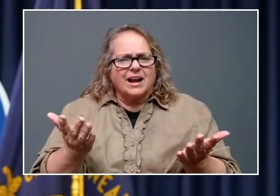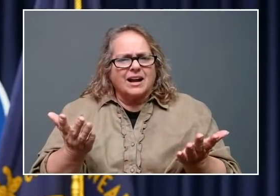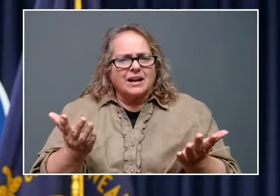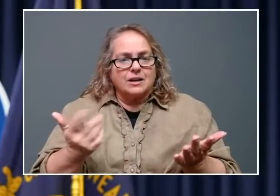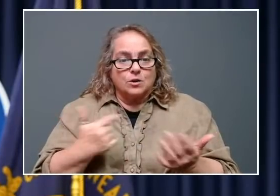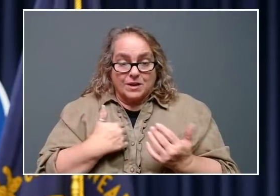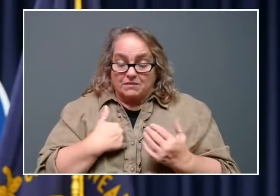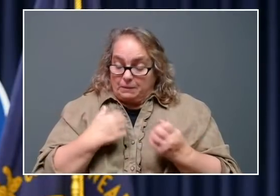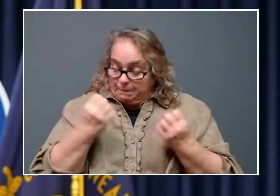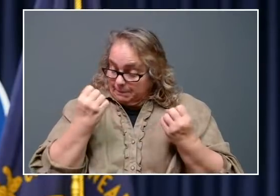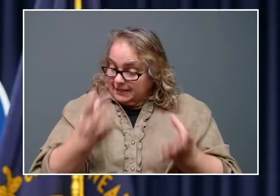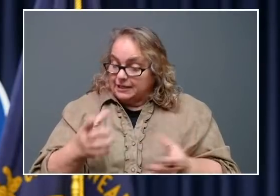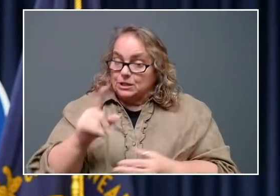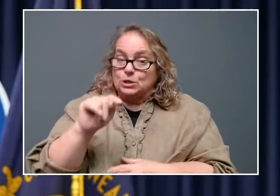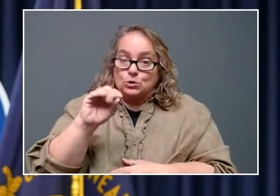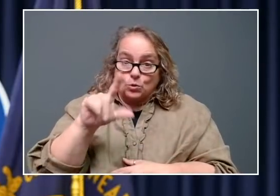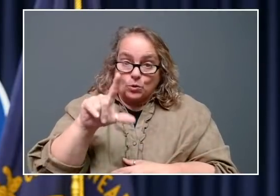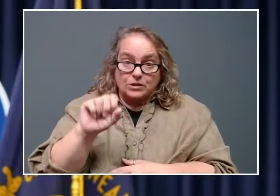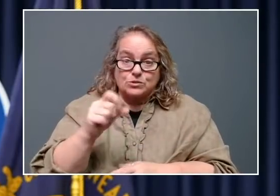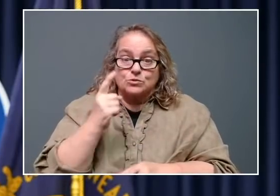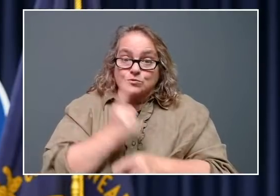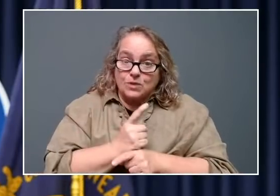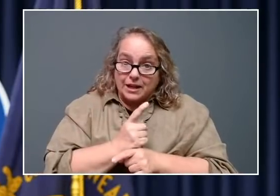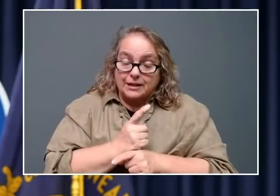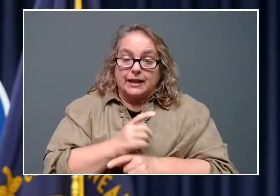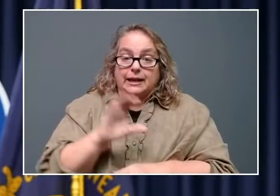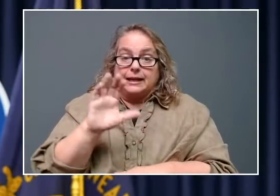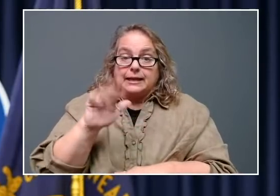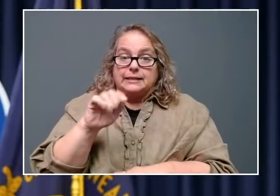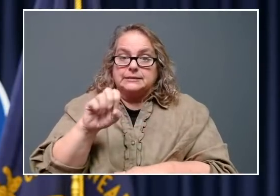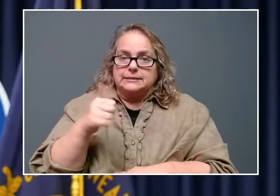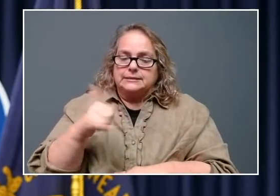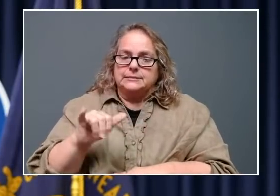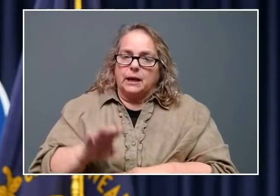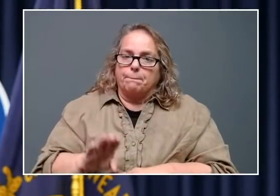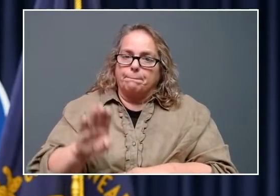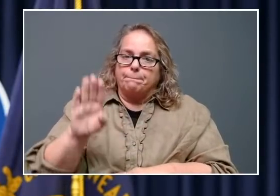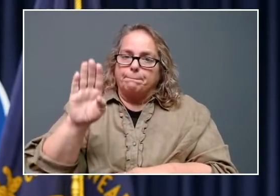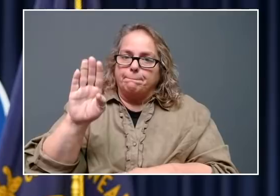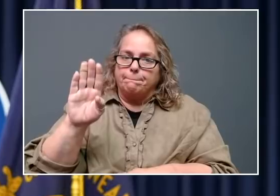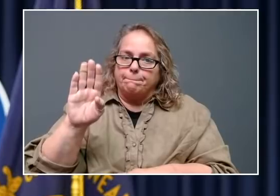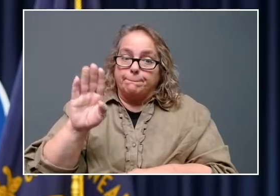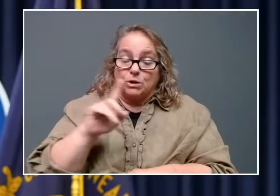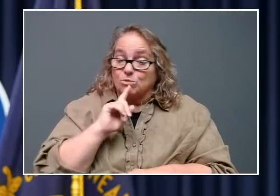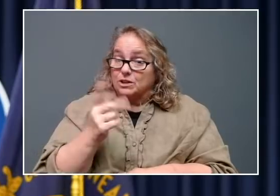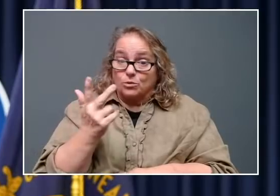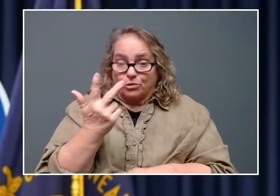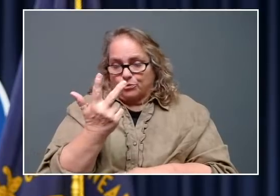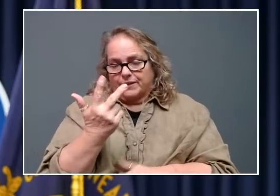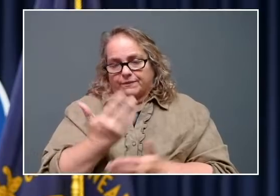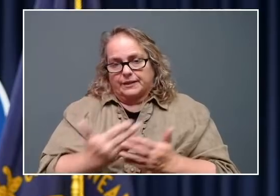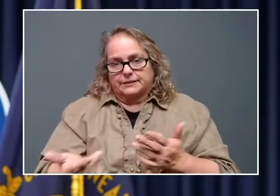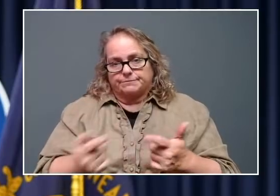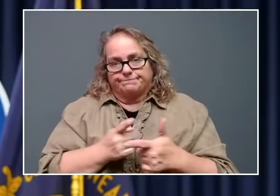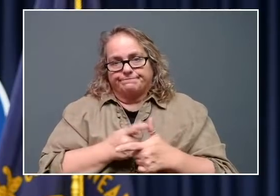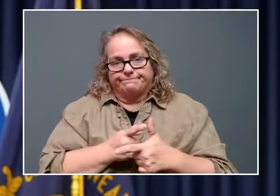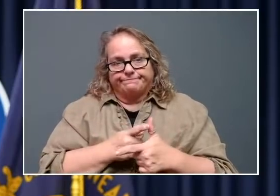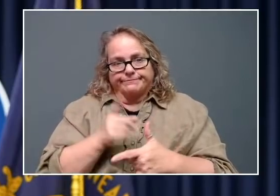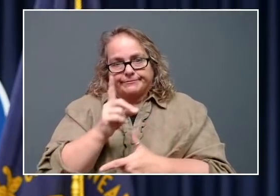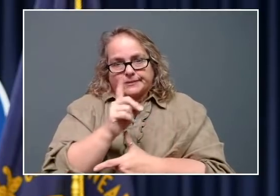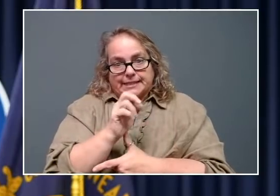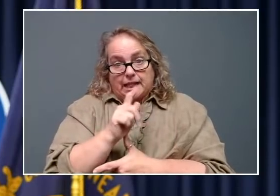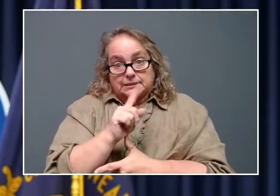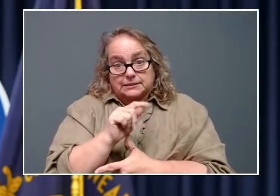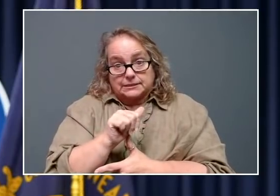tools, but cases are still going up. It's really 3 things. It is the Delta variant and